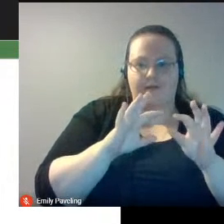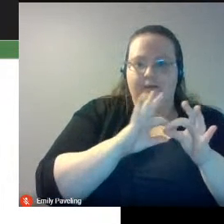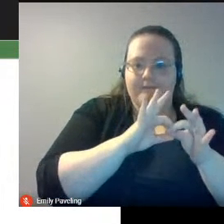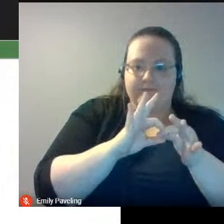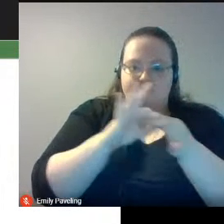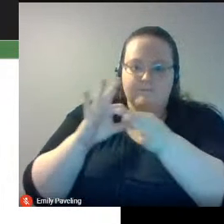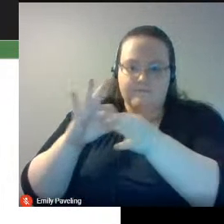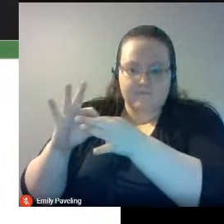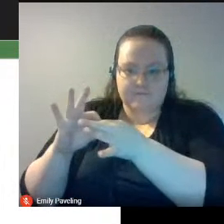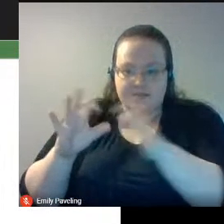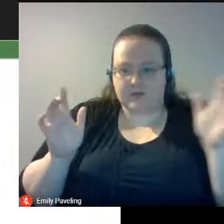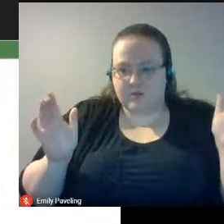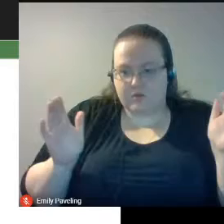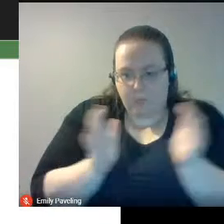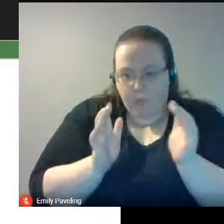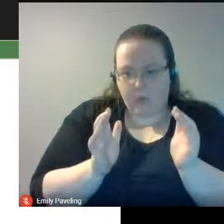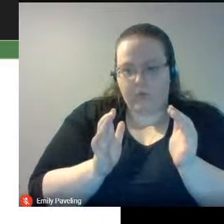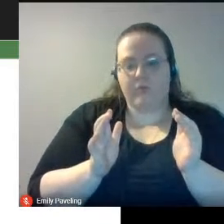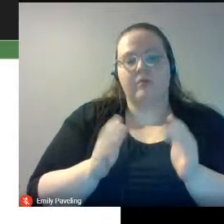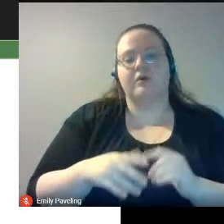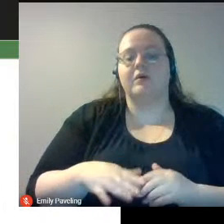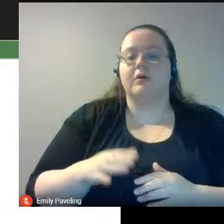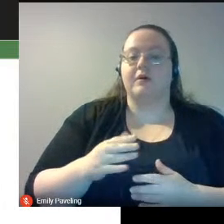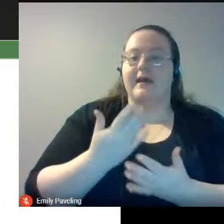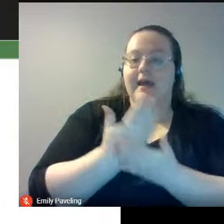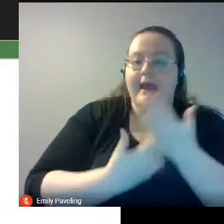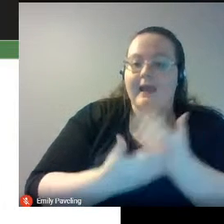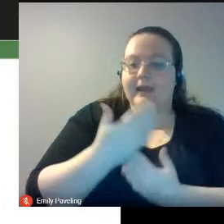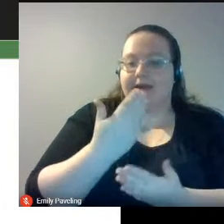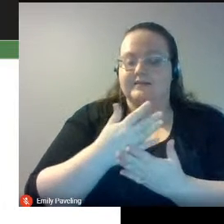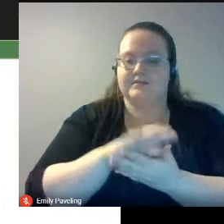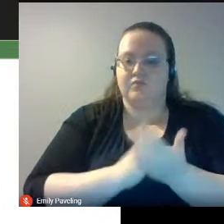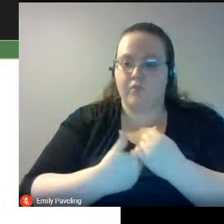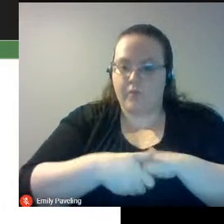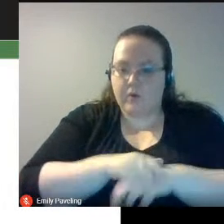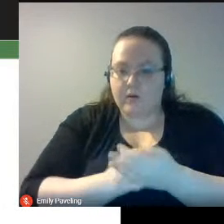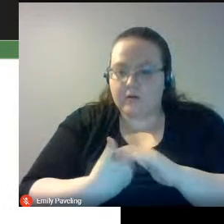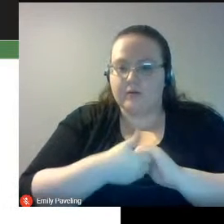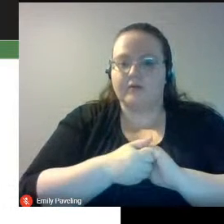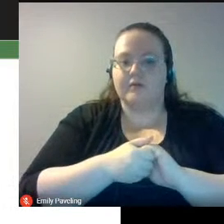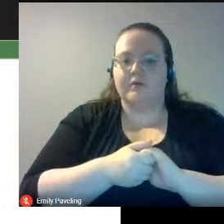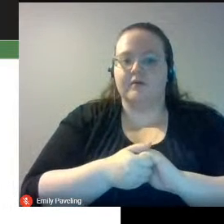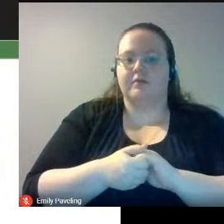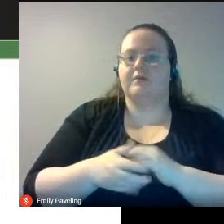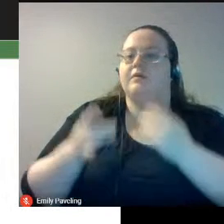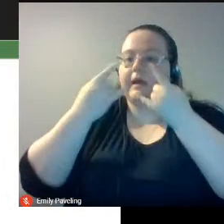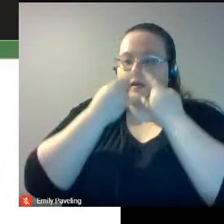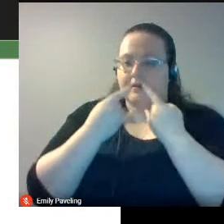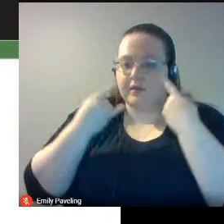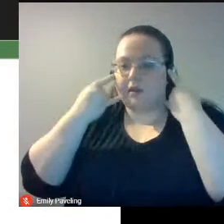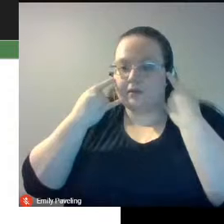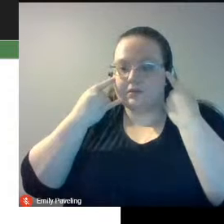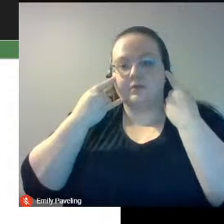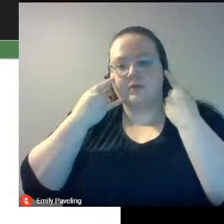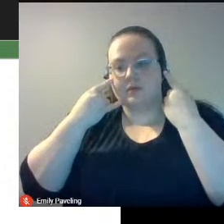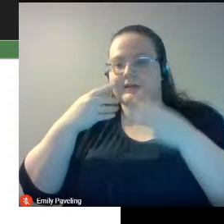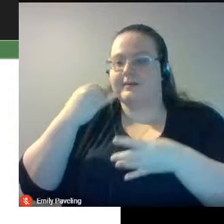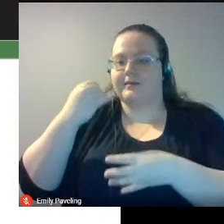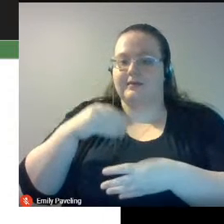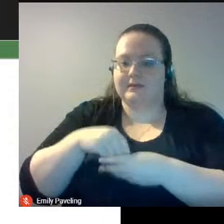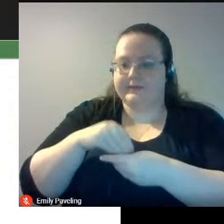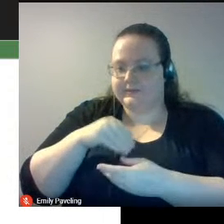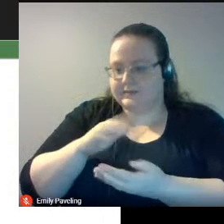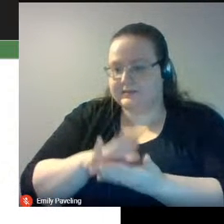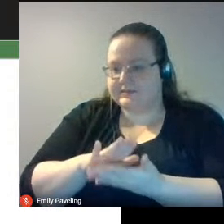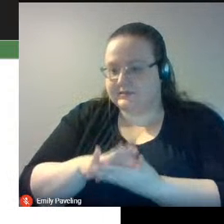hand hygiene and respiratory etiquette, wear face coverings in indoor public places, and when physical distancing can't